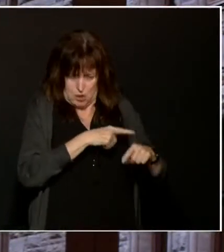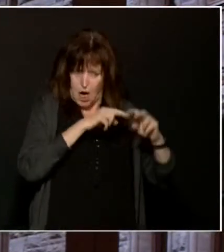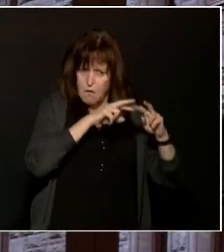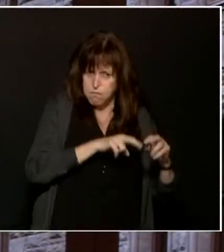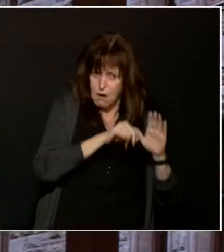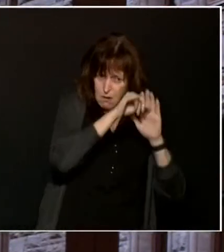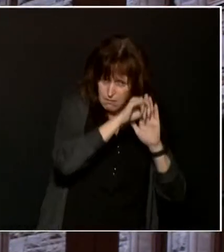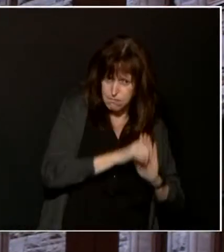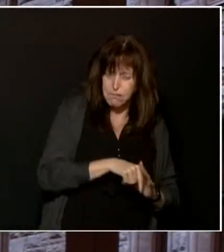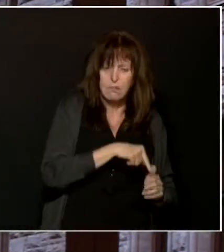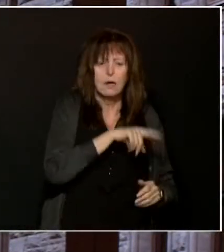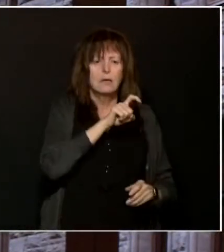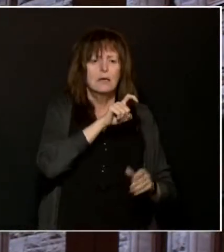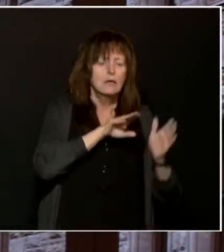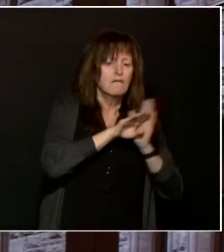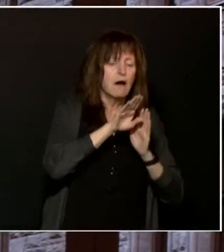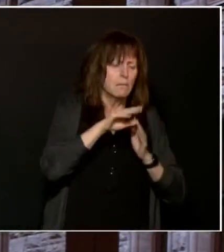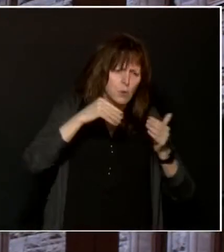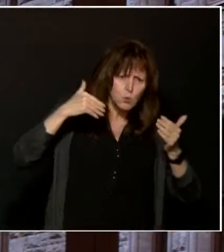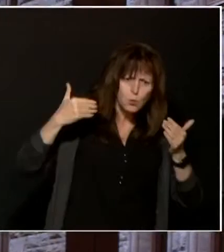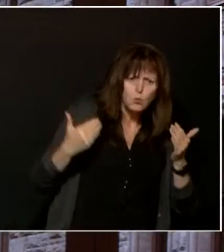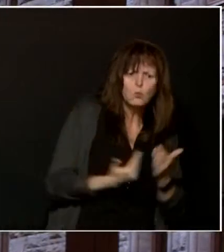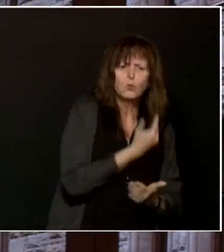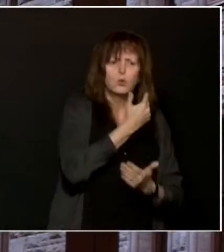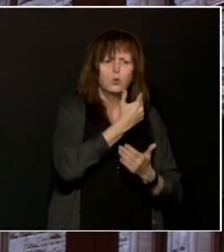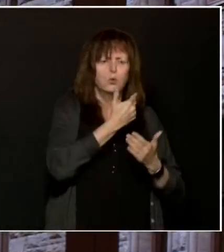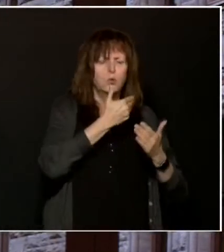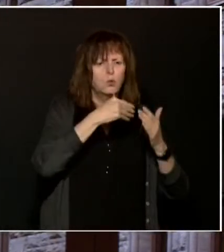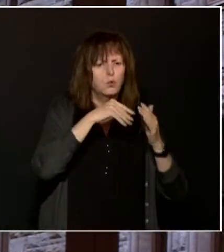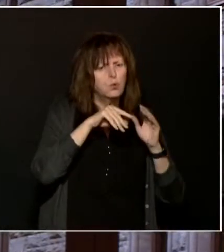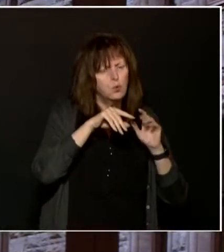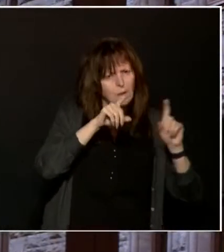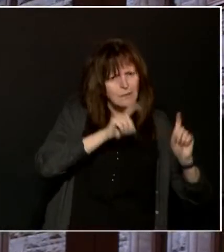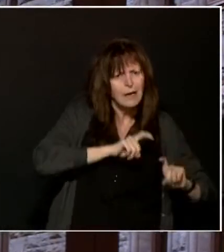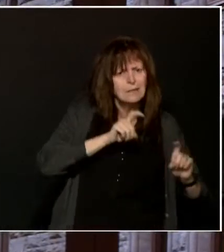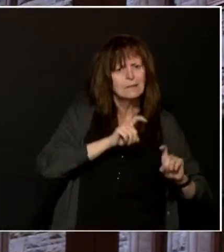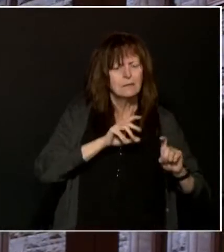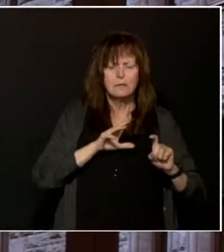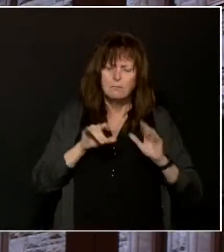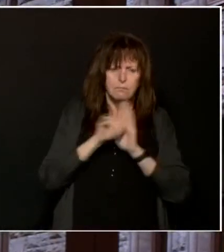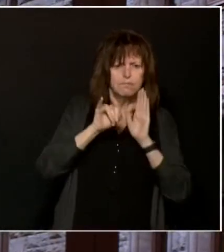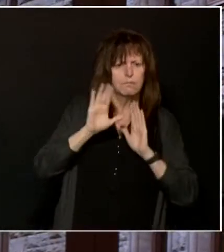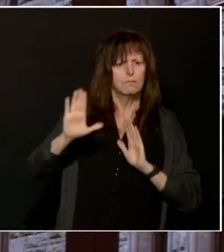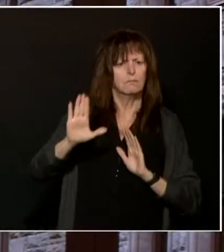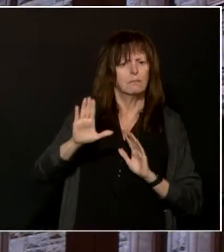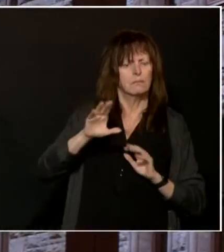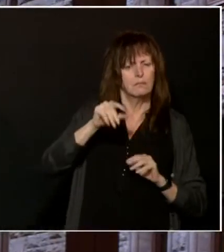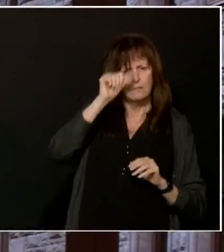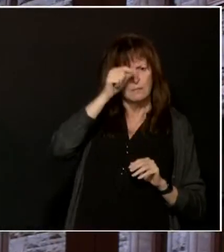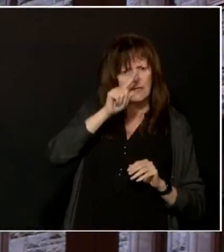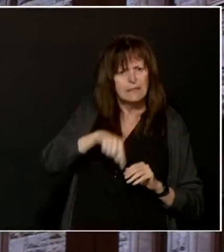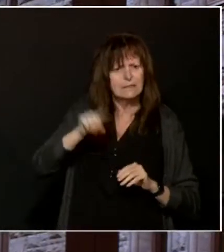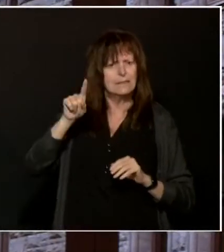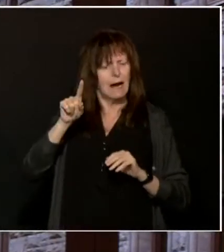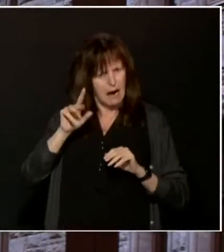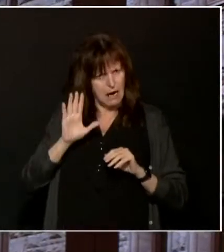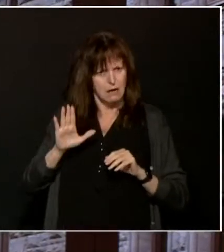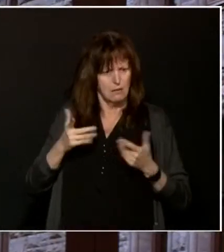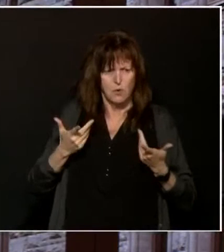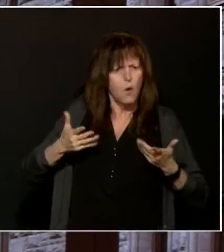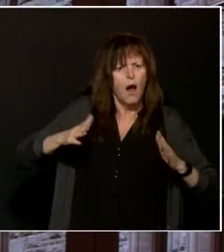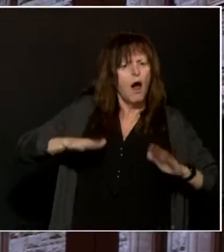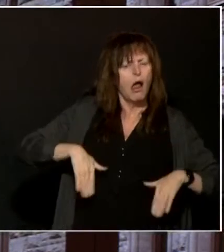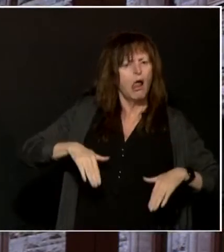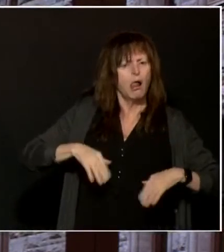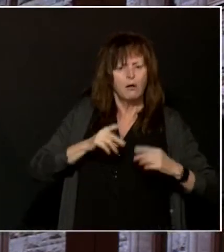something that would help on that. They have not been able to achieve that, as other labs have not either. So we'll continue to look to see if there's some